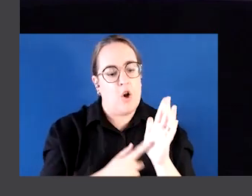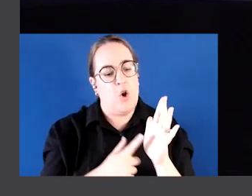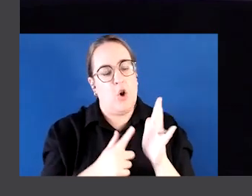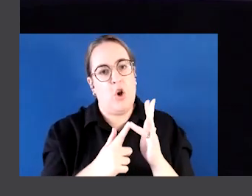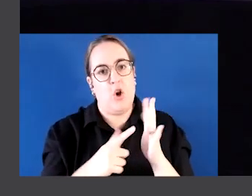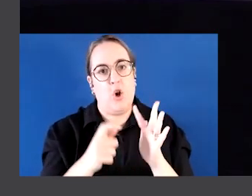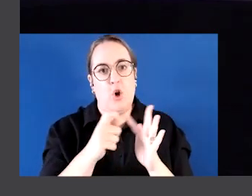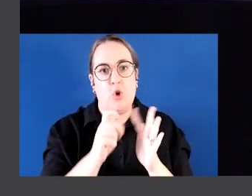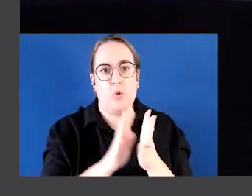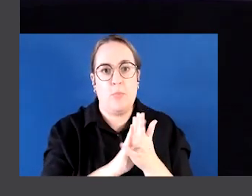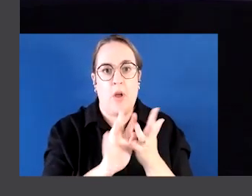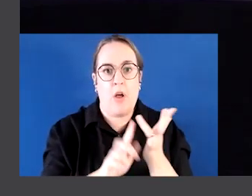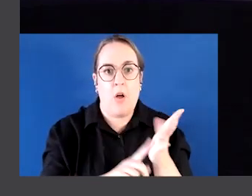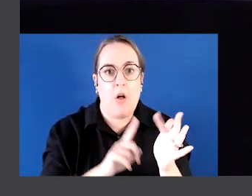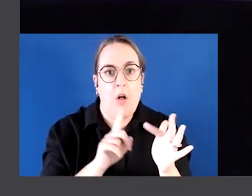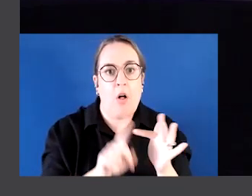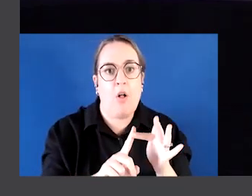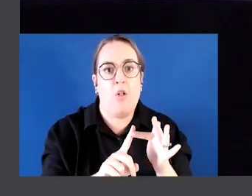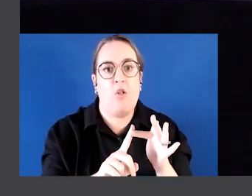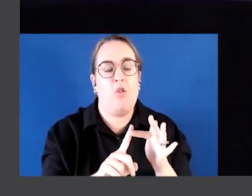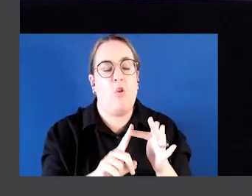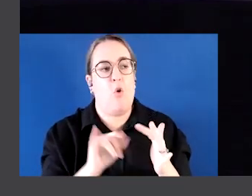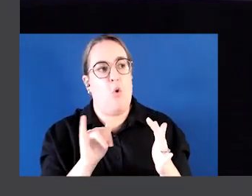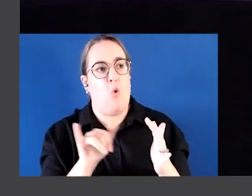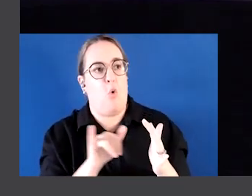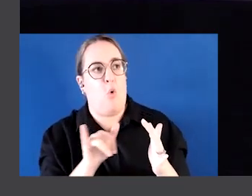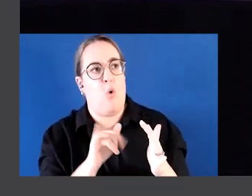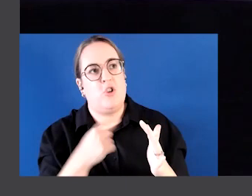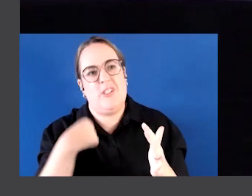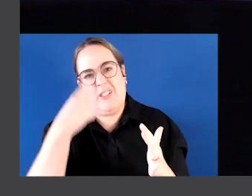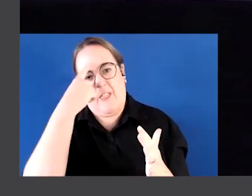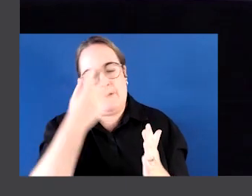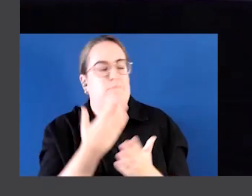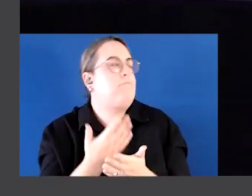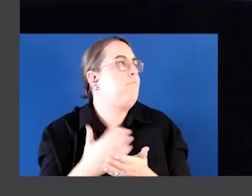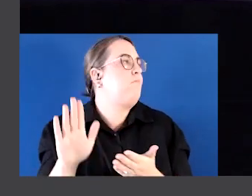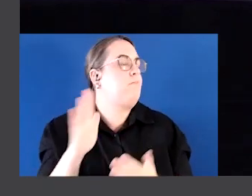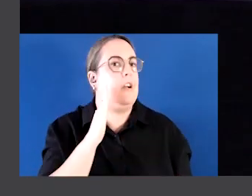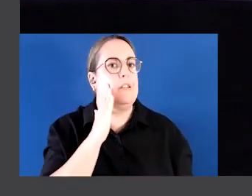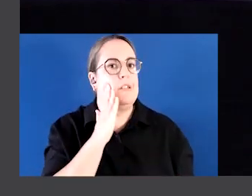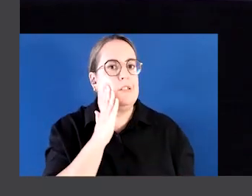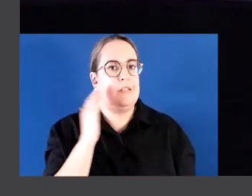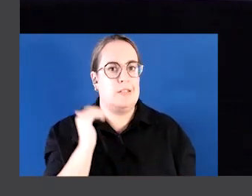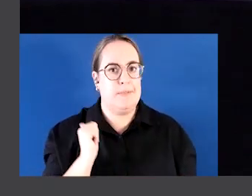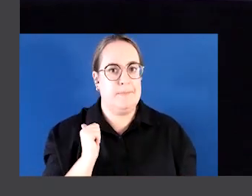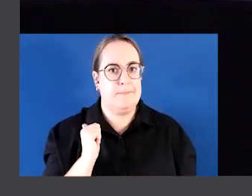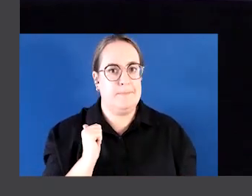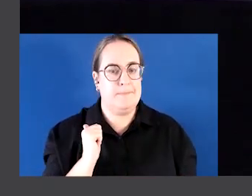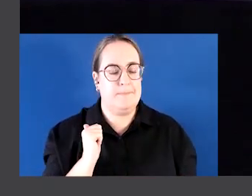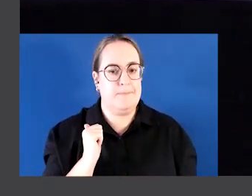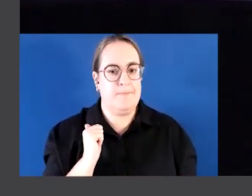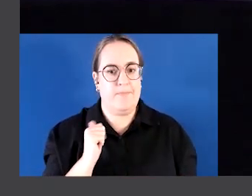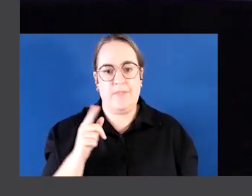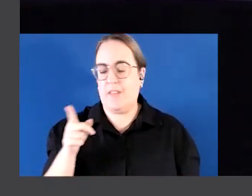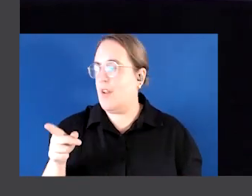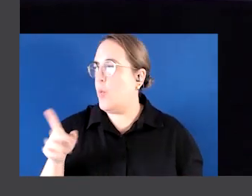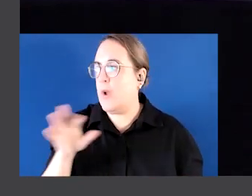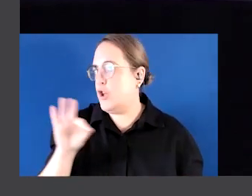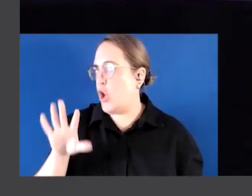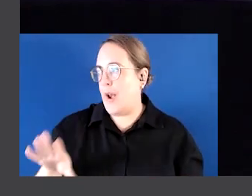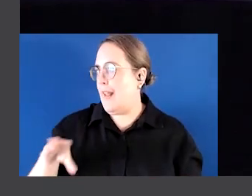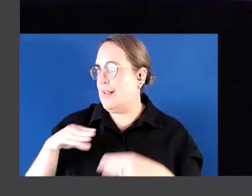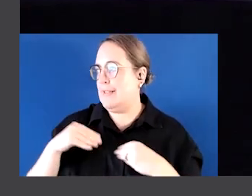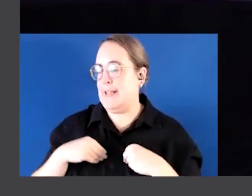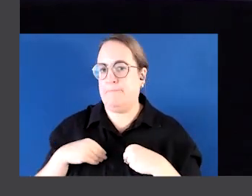for loopholes and look to brush off the severity of what they're seeing? I think that comes back to the culture that we set. We don't